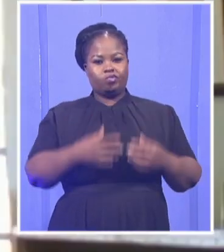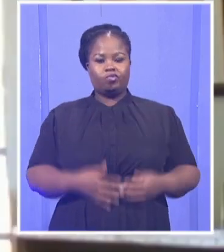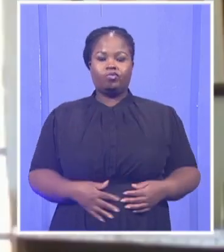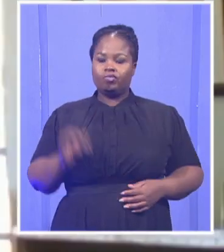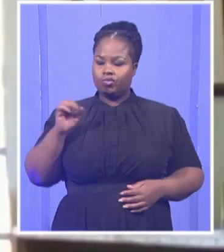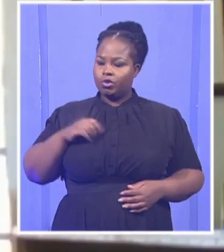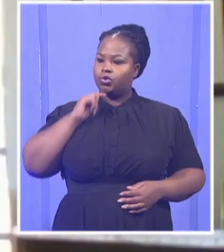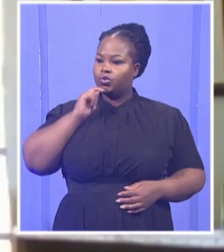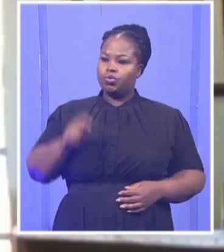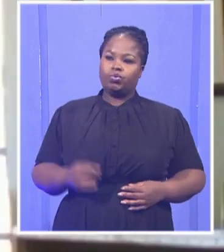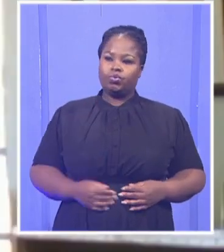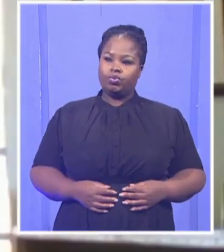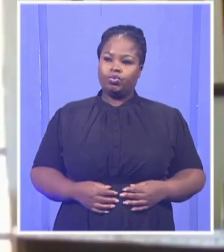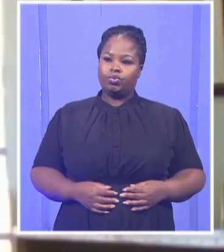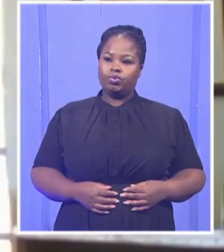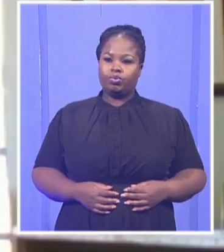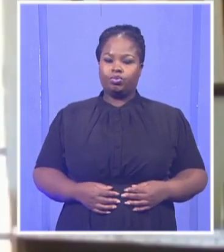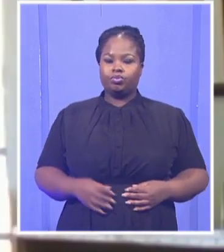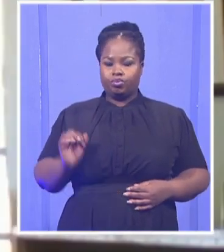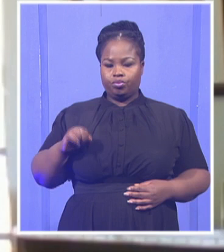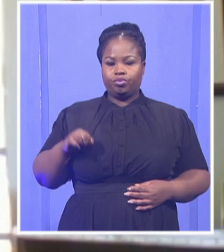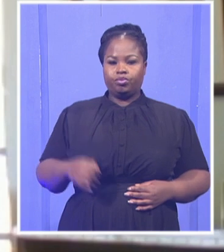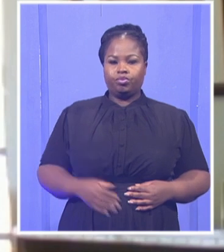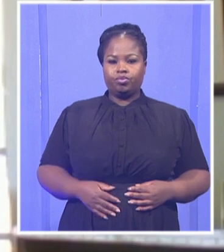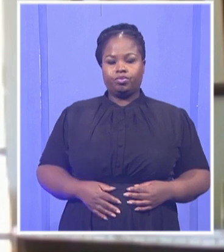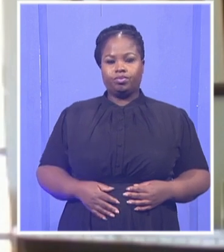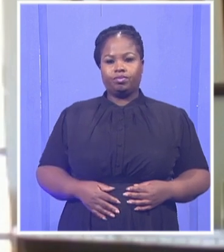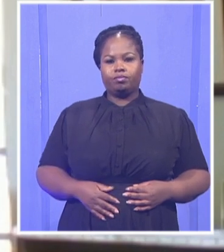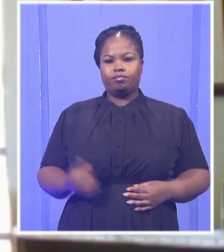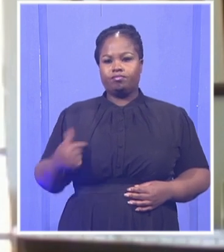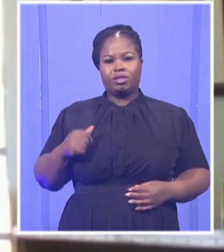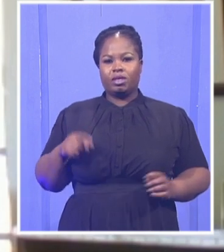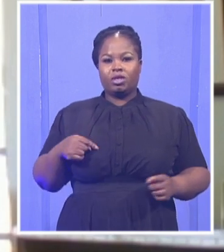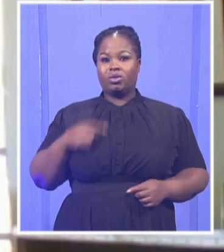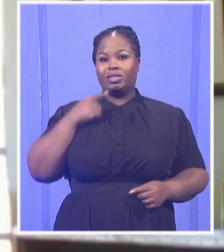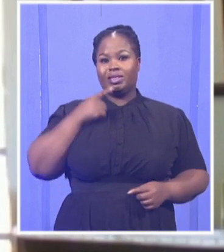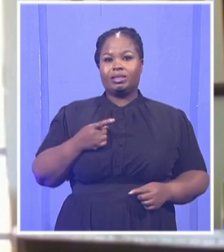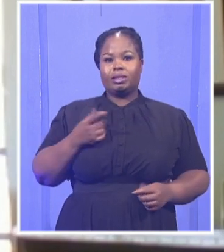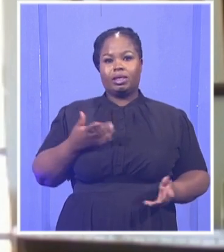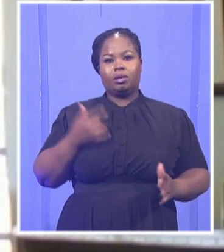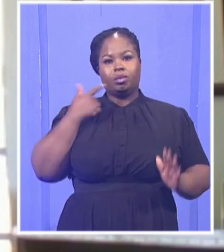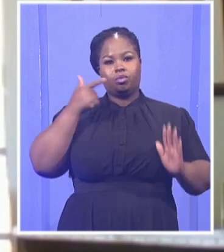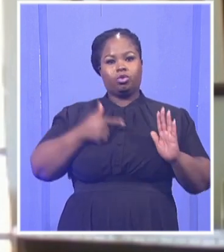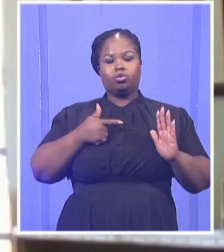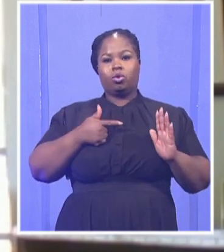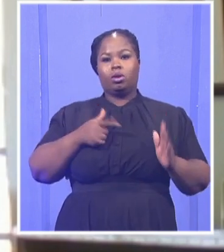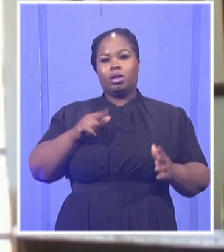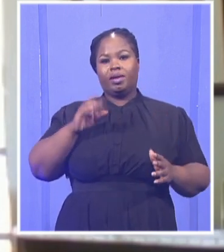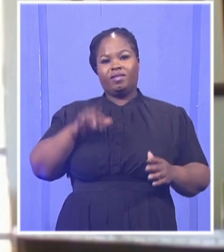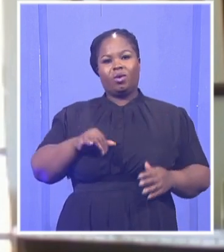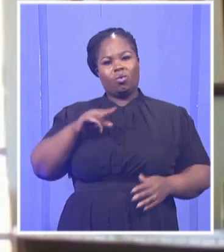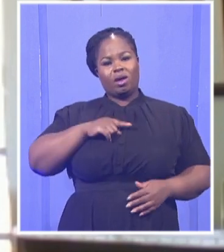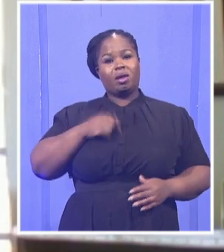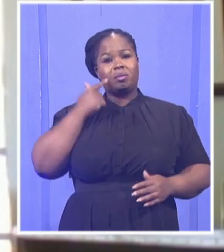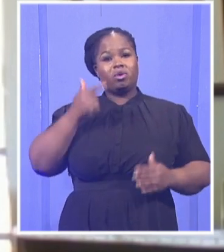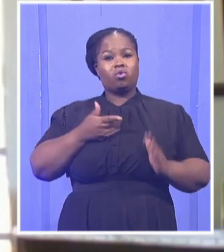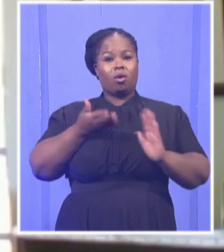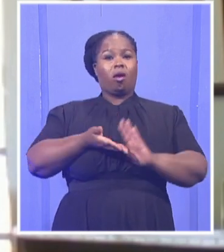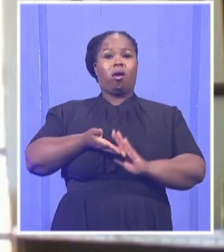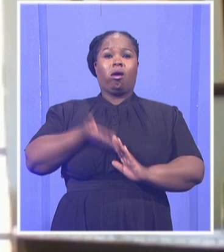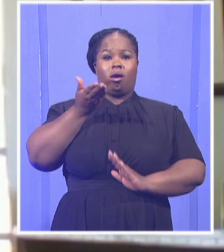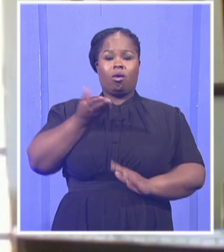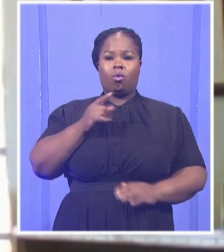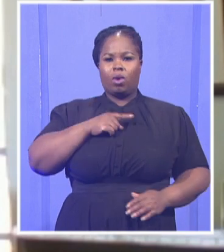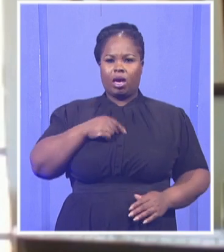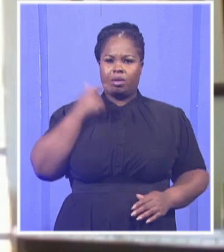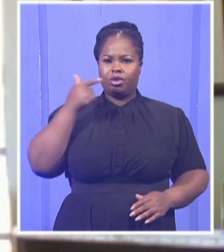doubt, yeah, without a doubt. And I wouldn't just say the fuel levies, because fuel prices have risen not because of